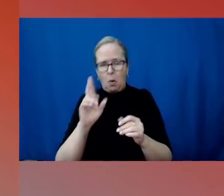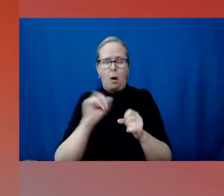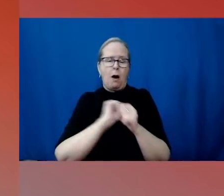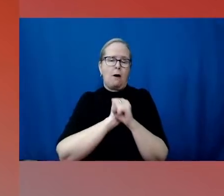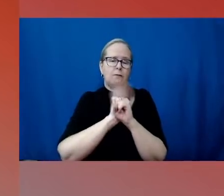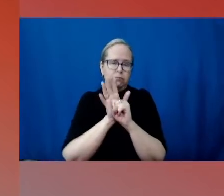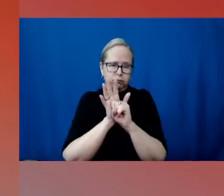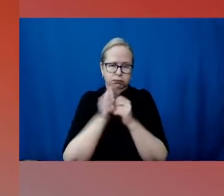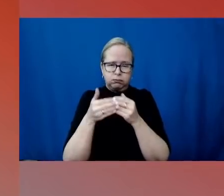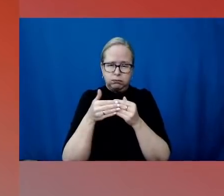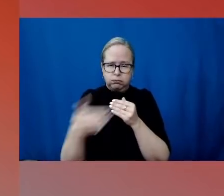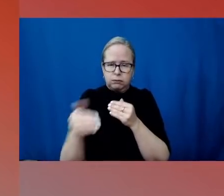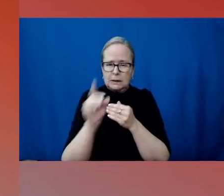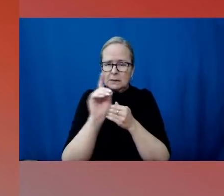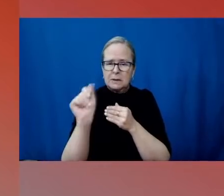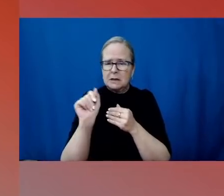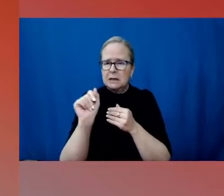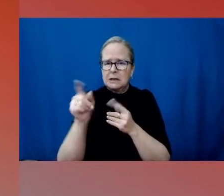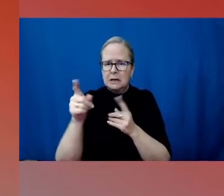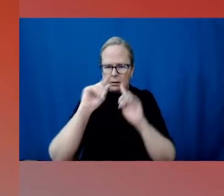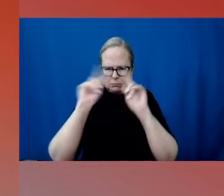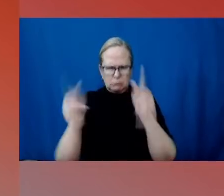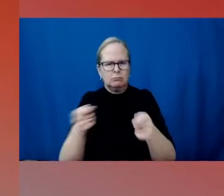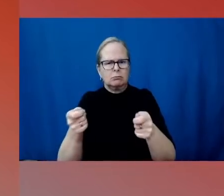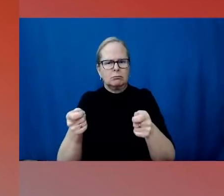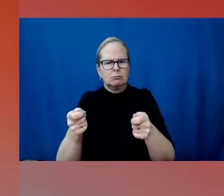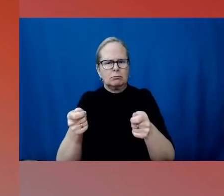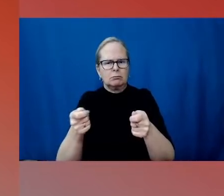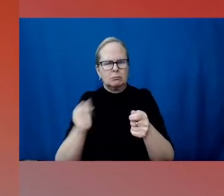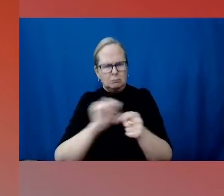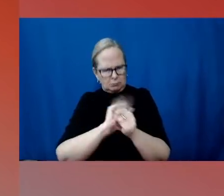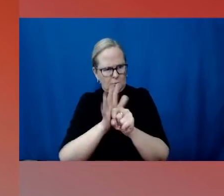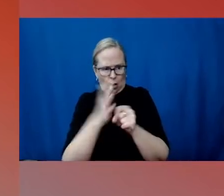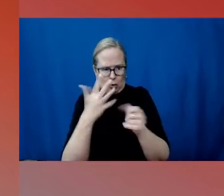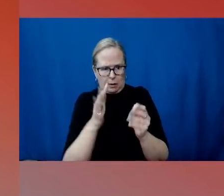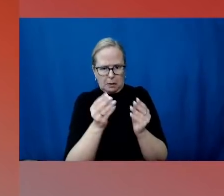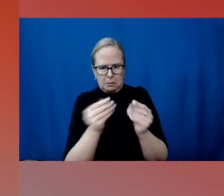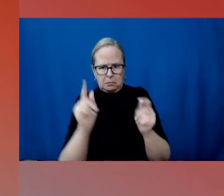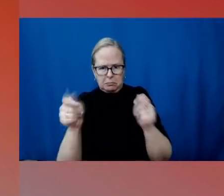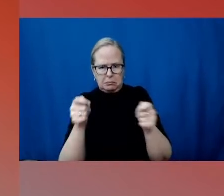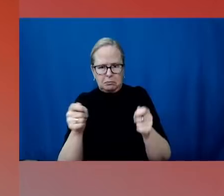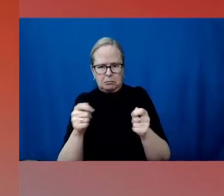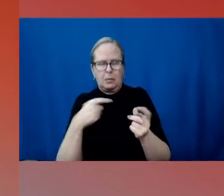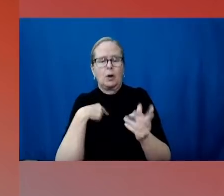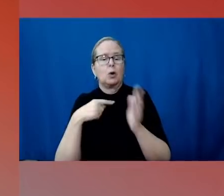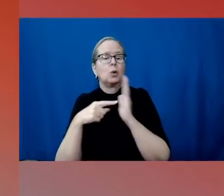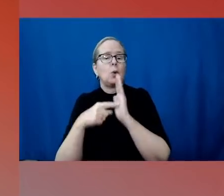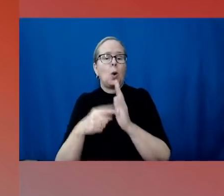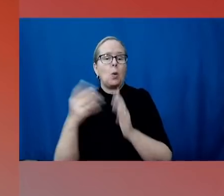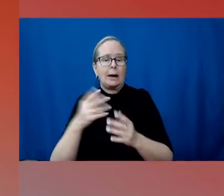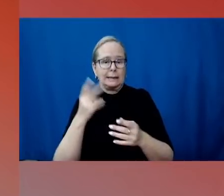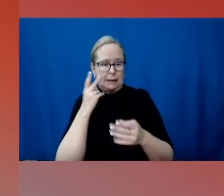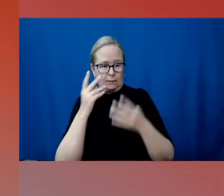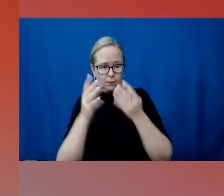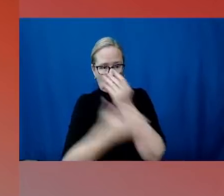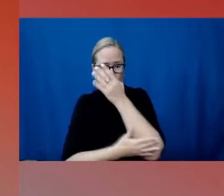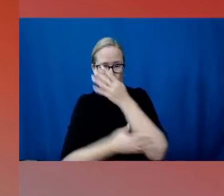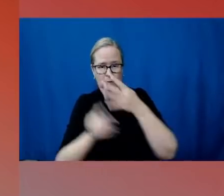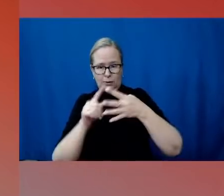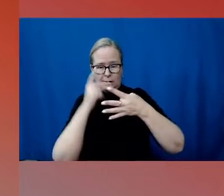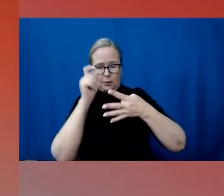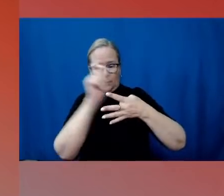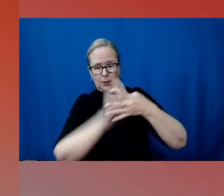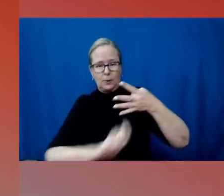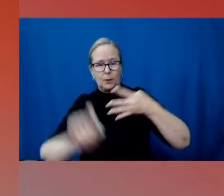non-COVID and post-COVID disabilities. So they have COVID under control. And so basically it shows that by